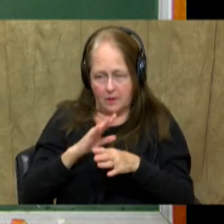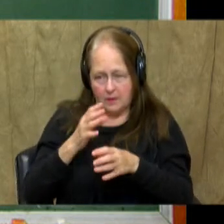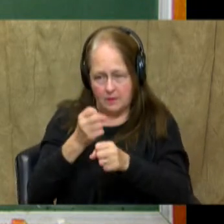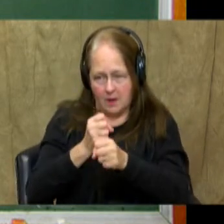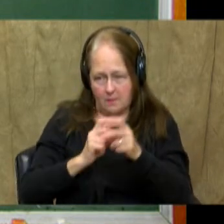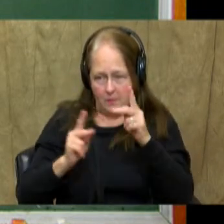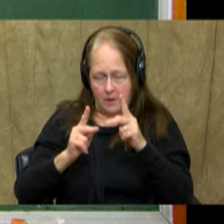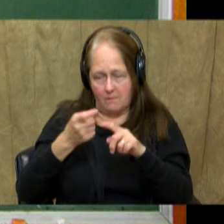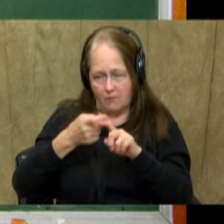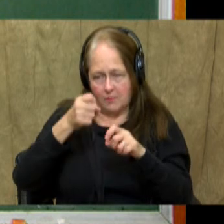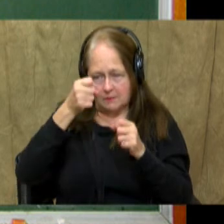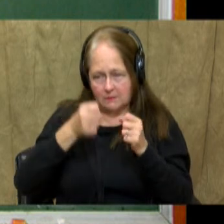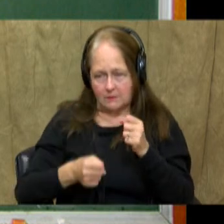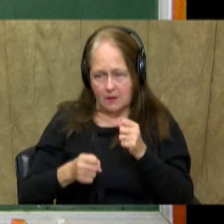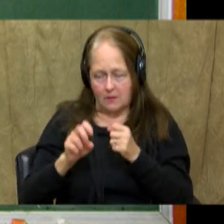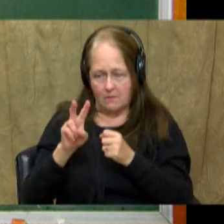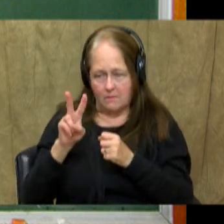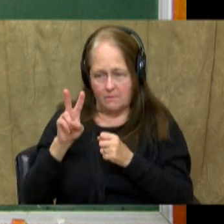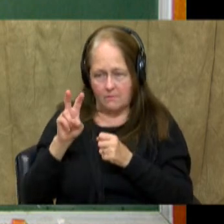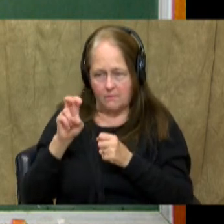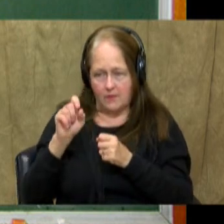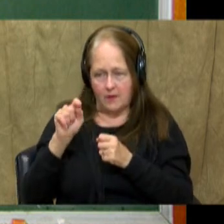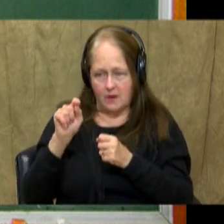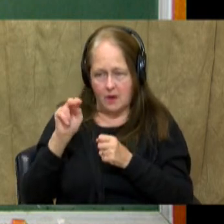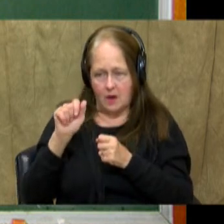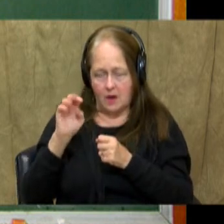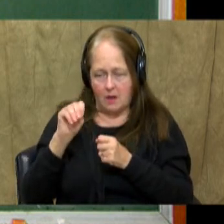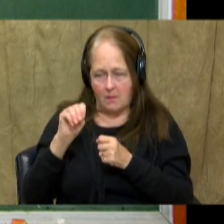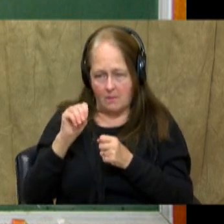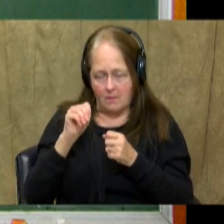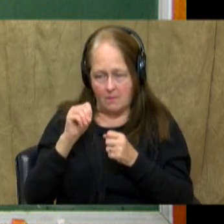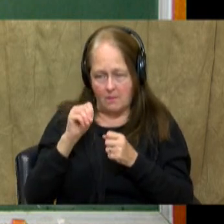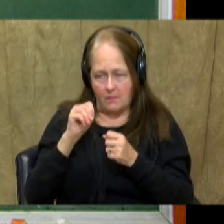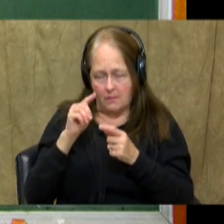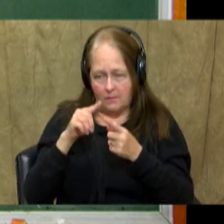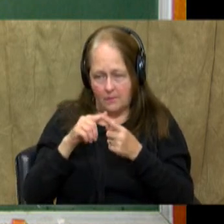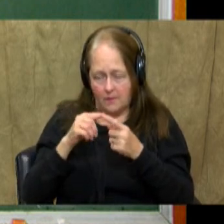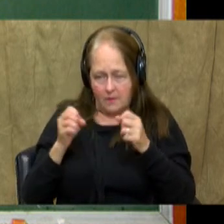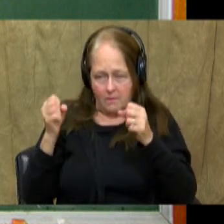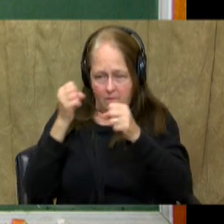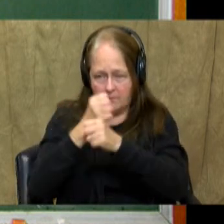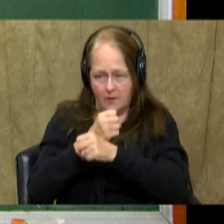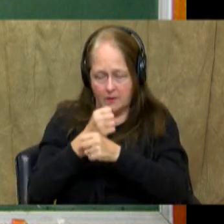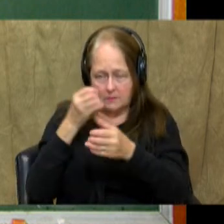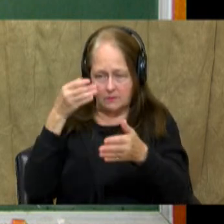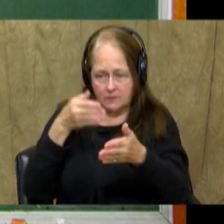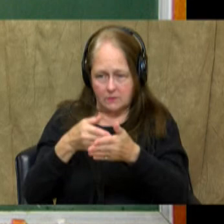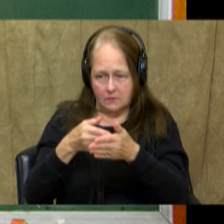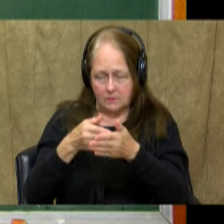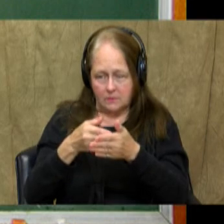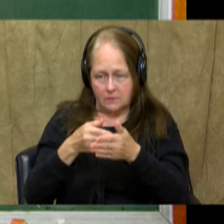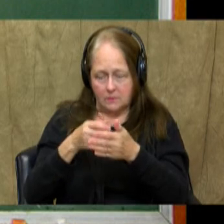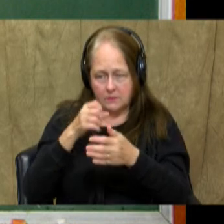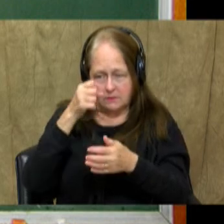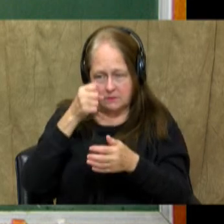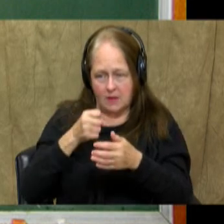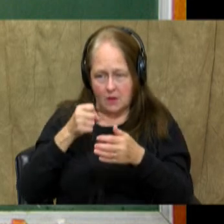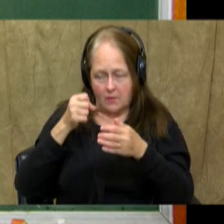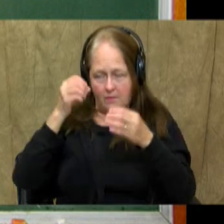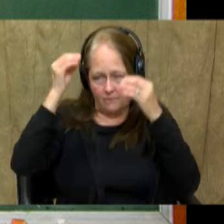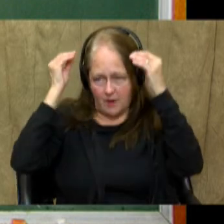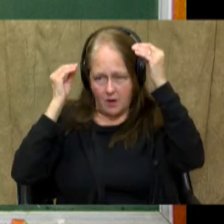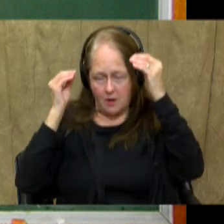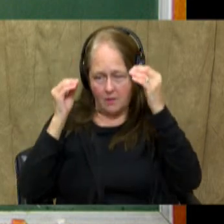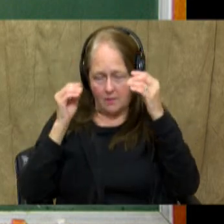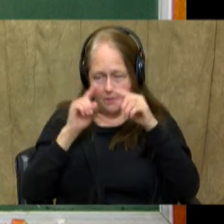in South Vietnam that were opposed to the leader in South Vietnam to fight against the South Vietnam government. So it's a kind of like